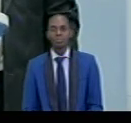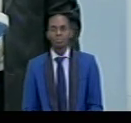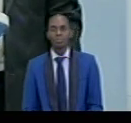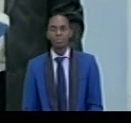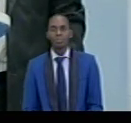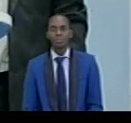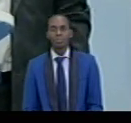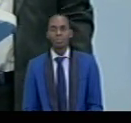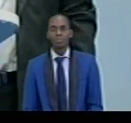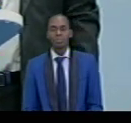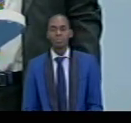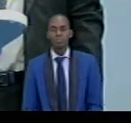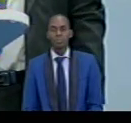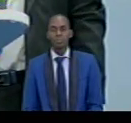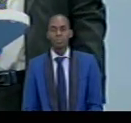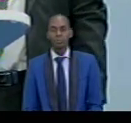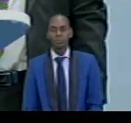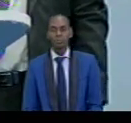Je vais